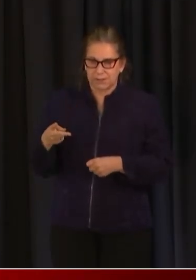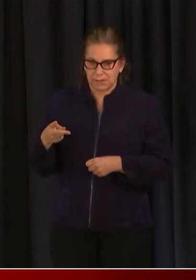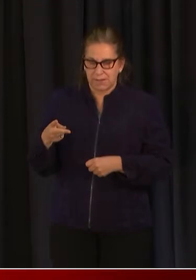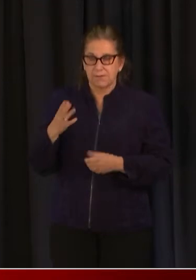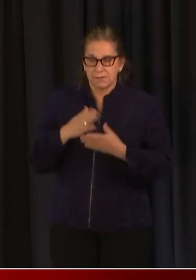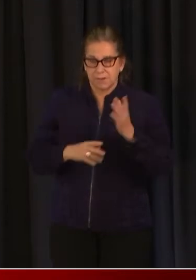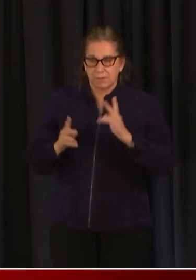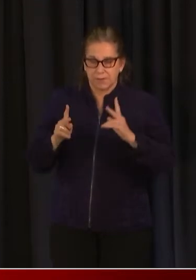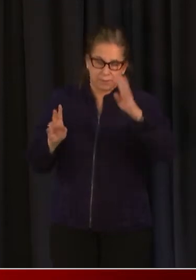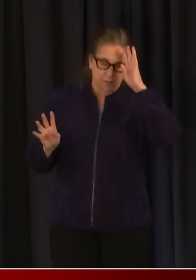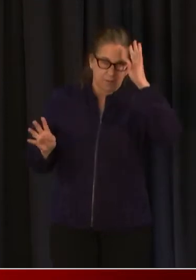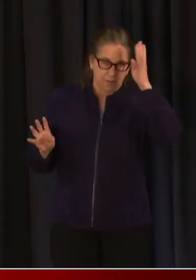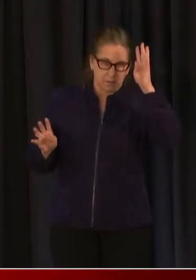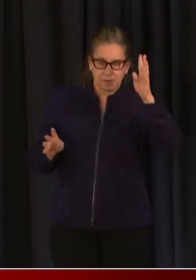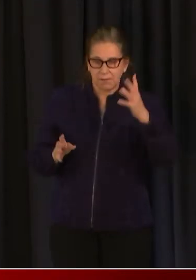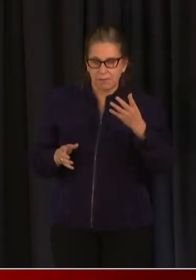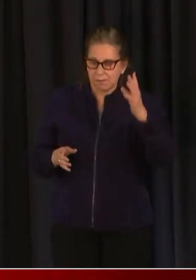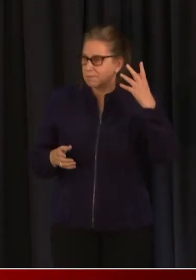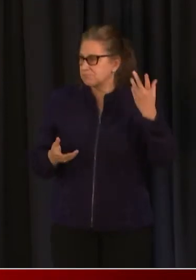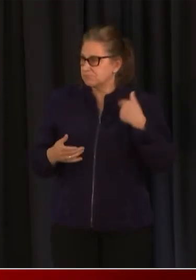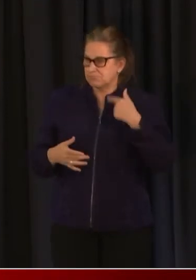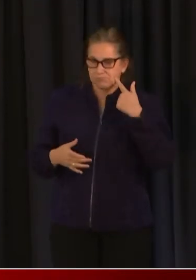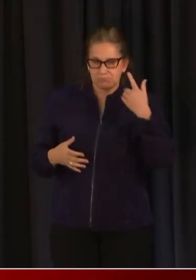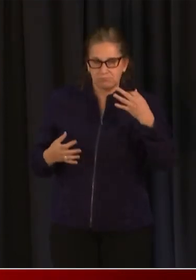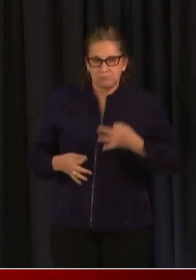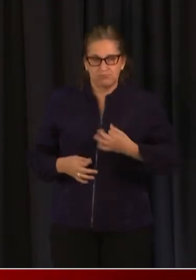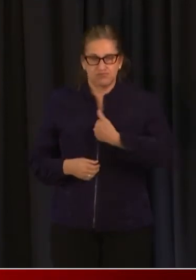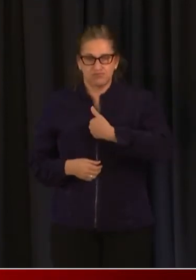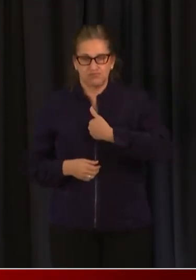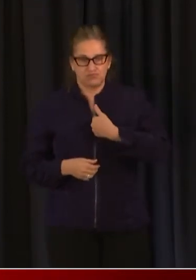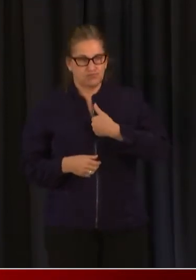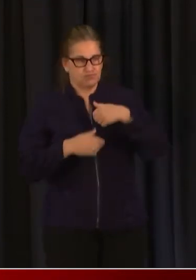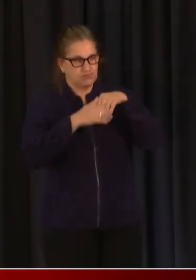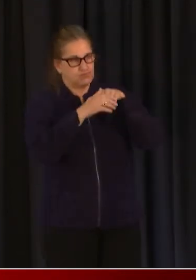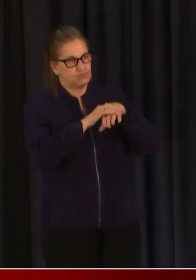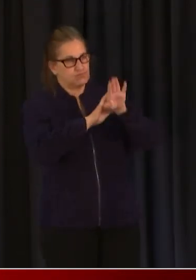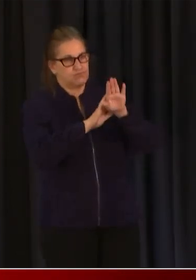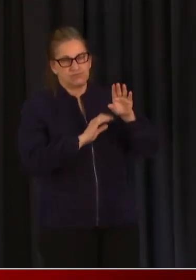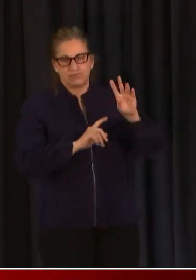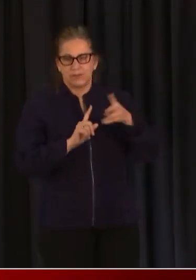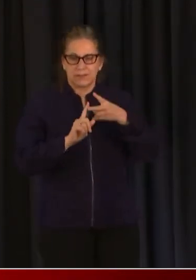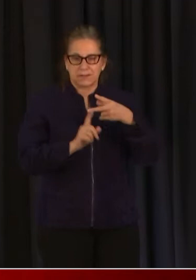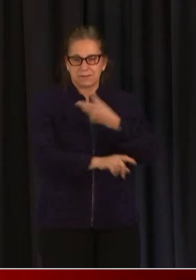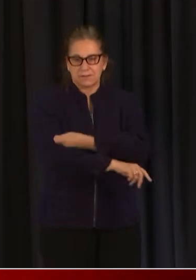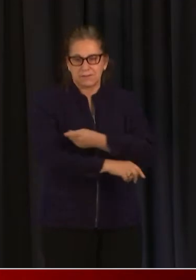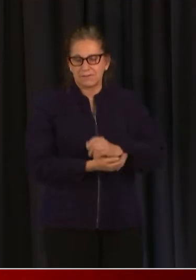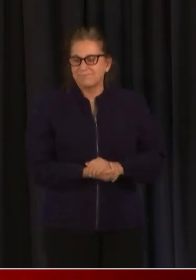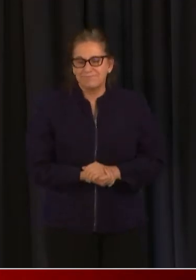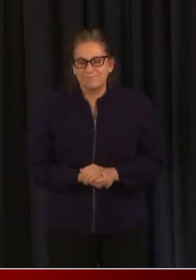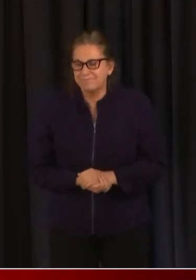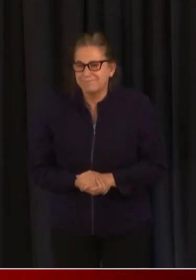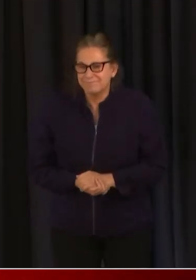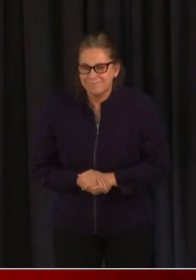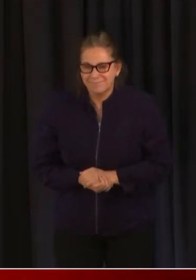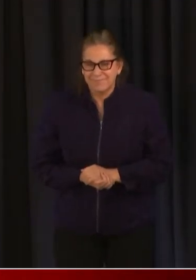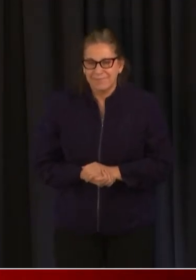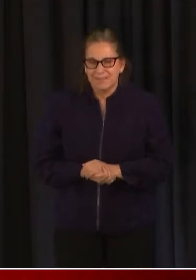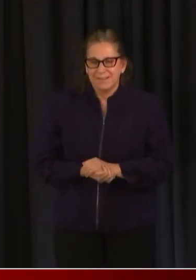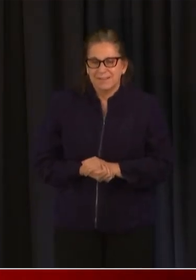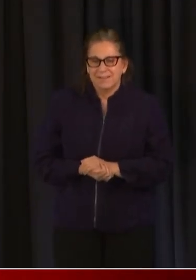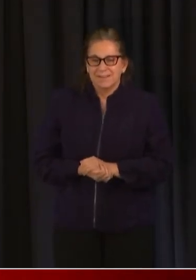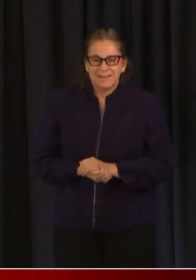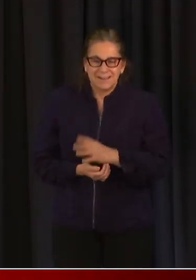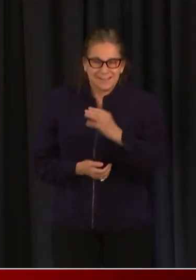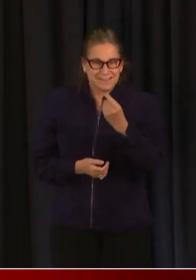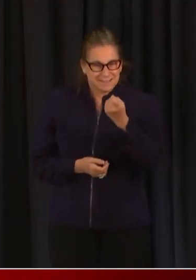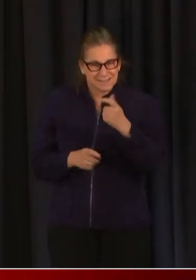frustrating experience for individuals, as some of these sites have different vaccine types than what they may have received initially. We'd